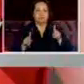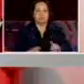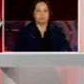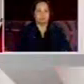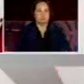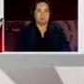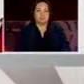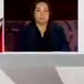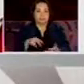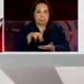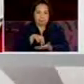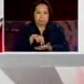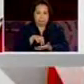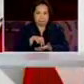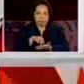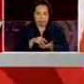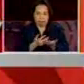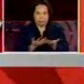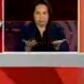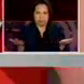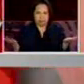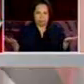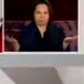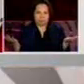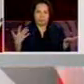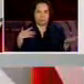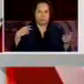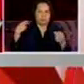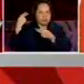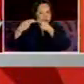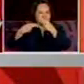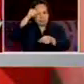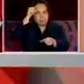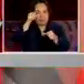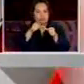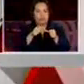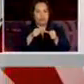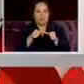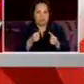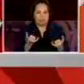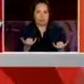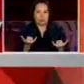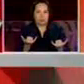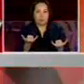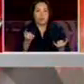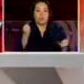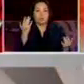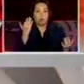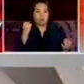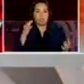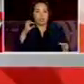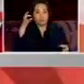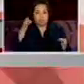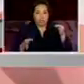I stand here today in a historic moment when we render judgment not to